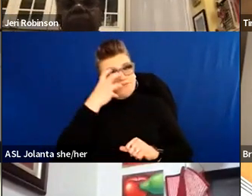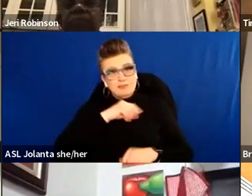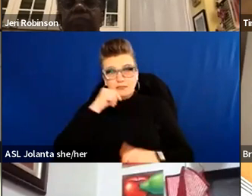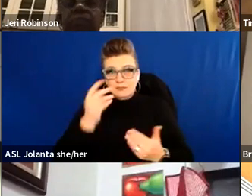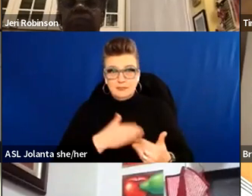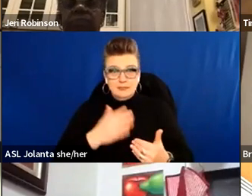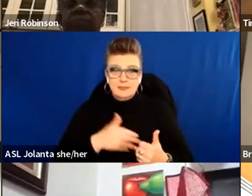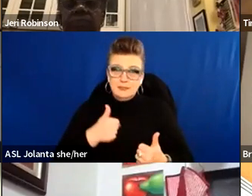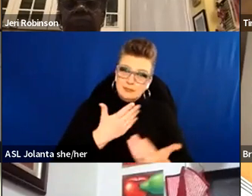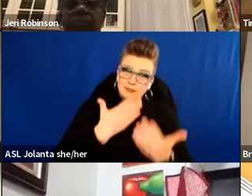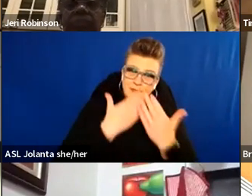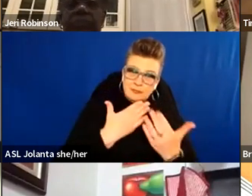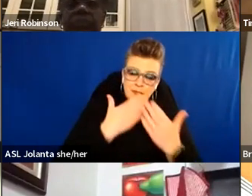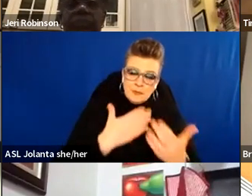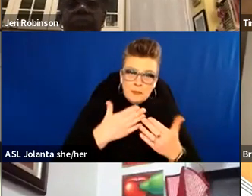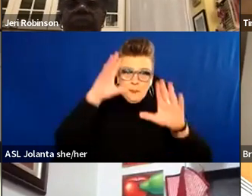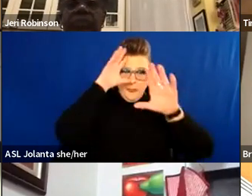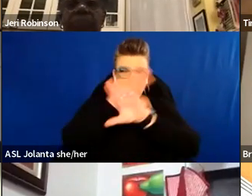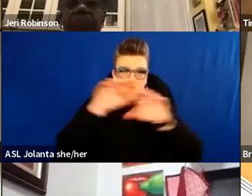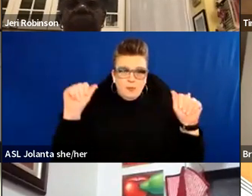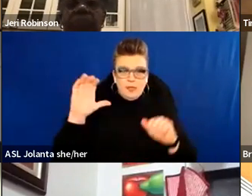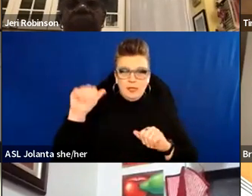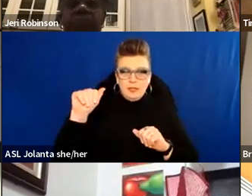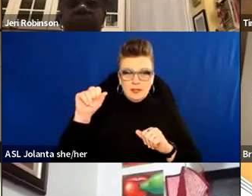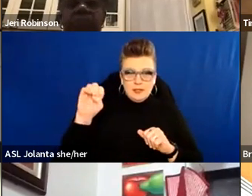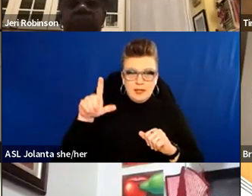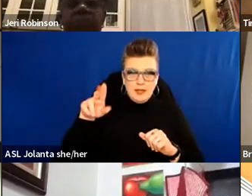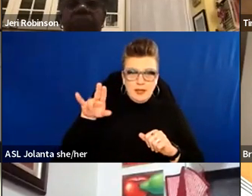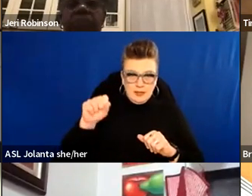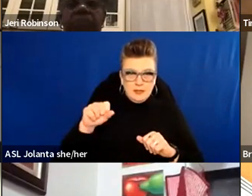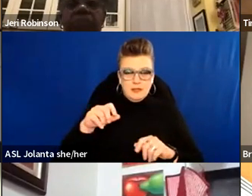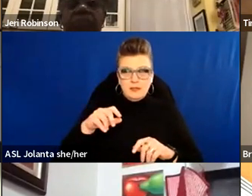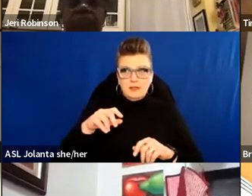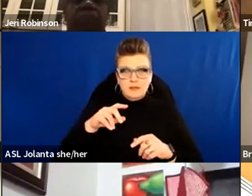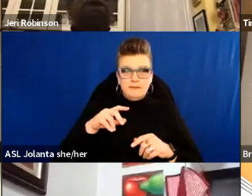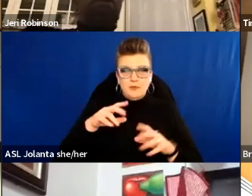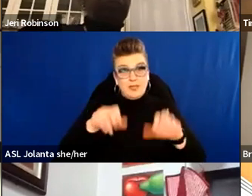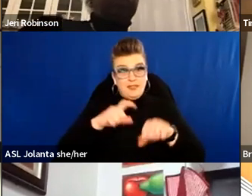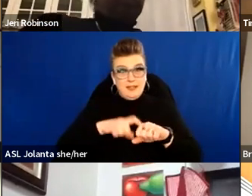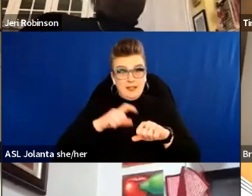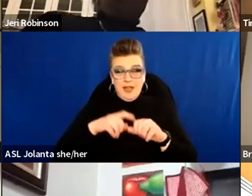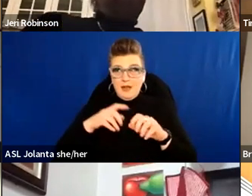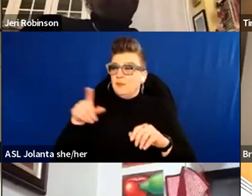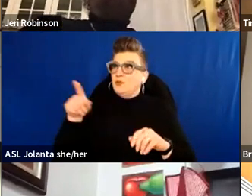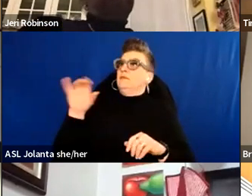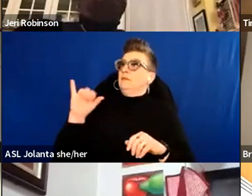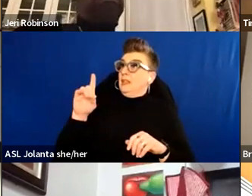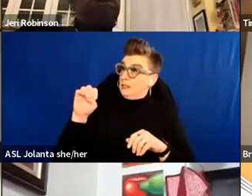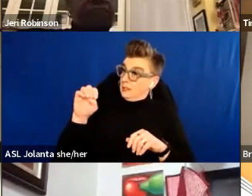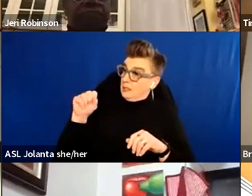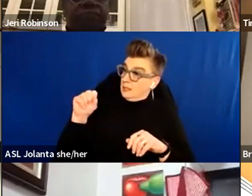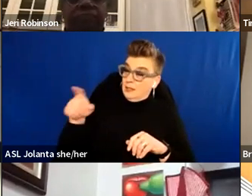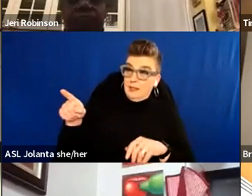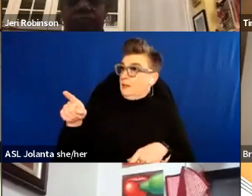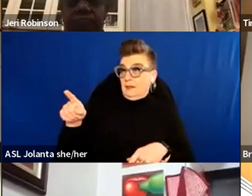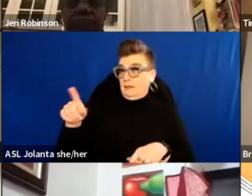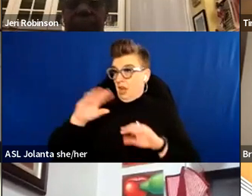thank the superintendent for taking the time regarding desi's ill-conceived approach to transition away from test and stay it's bad